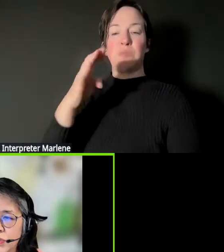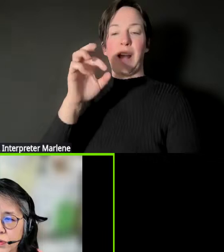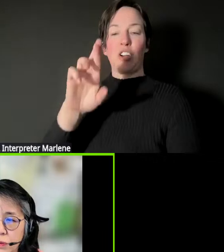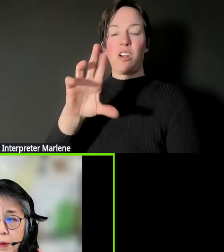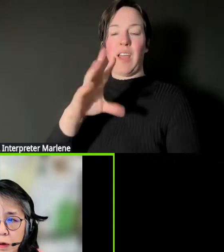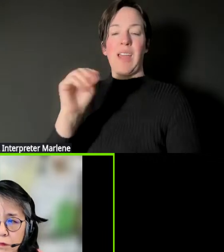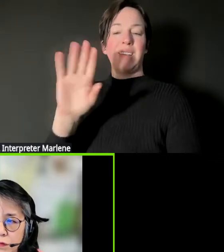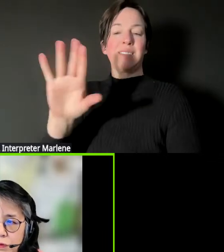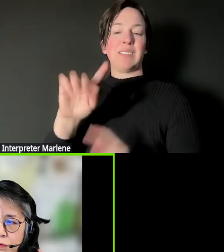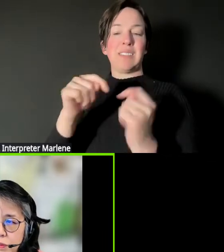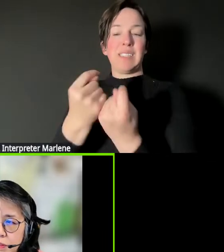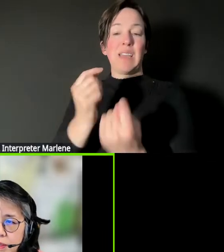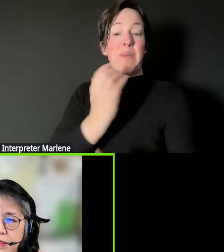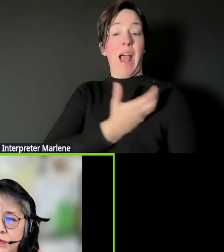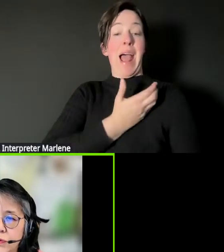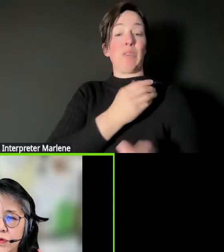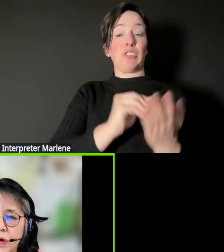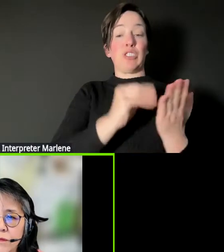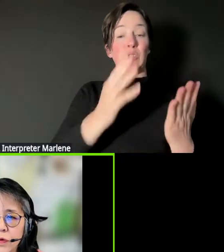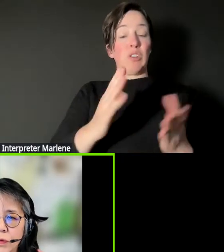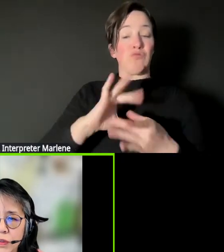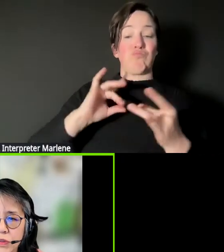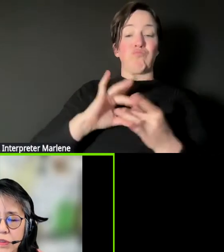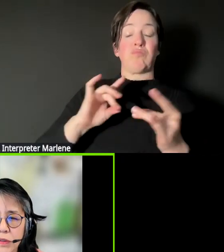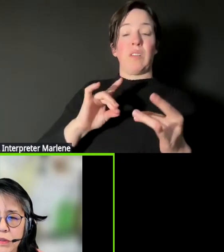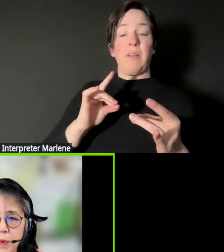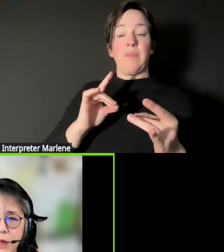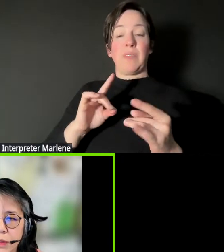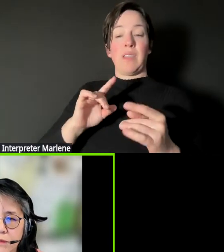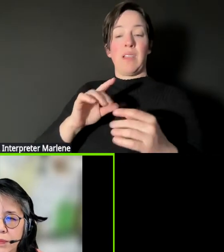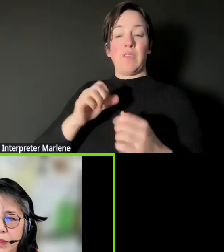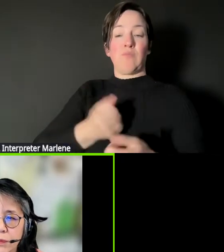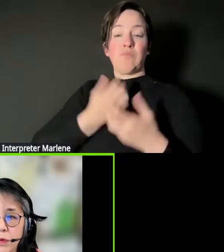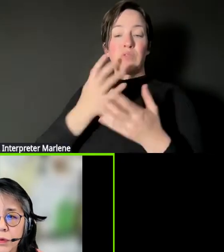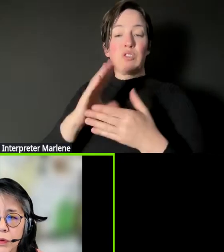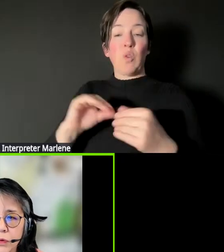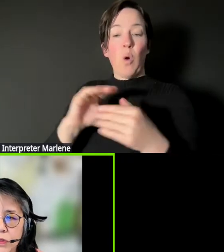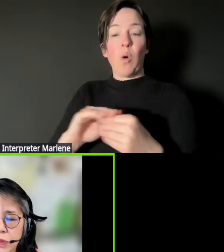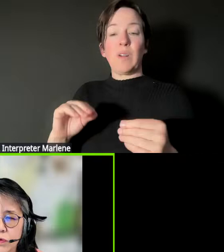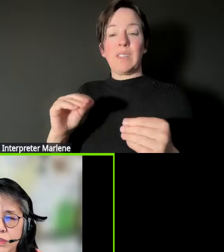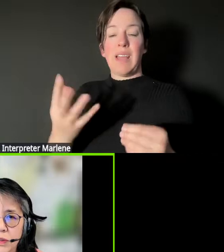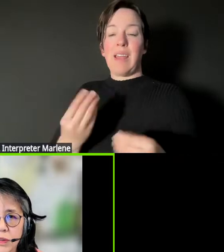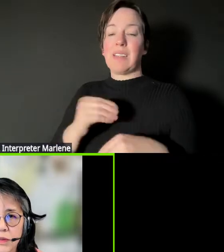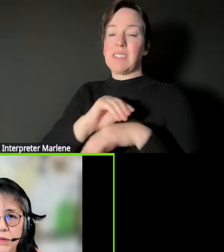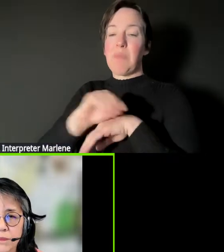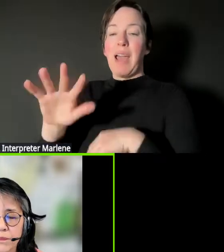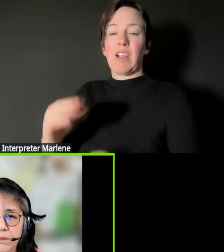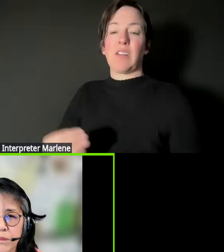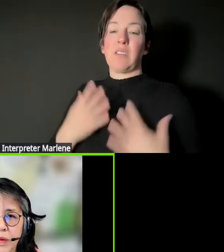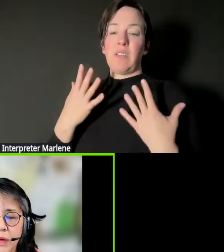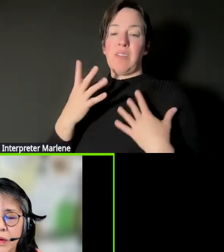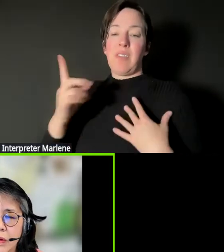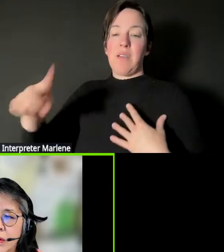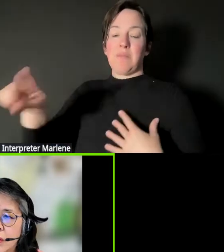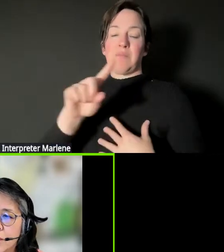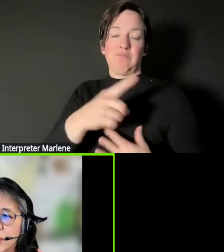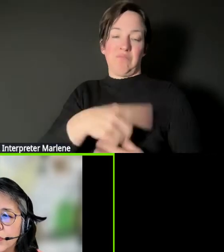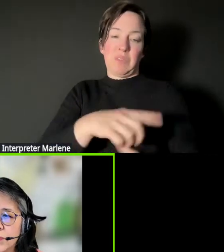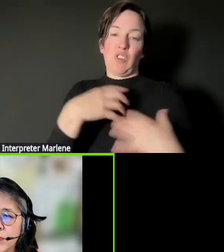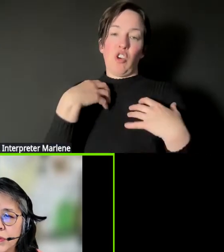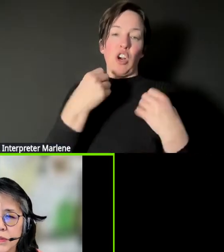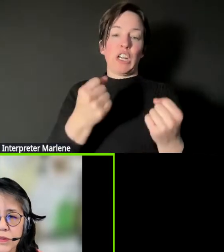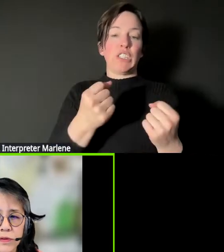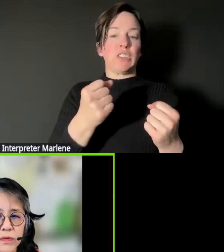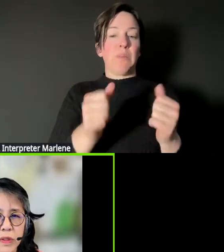students shared their powerful stories, answered thoughtful questions, and inspired everybody with their courage and resilience.